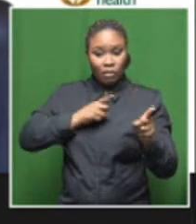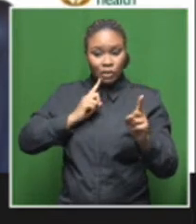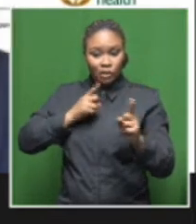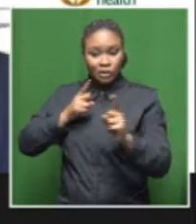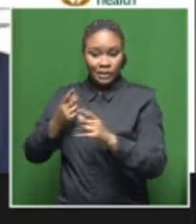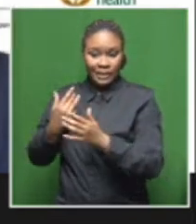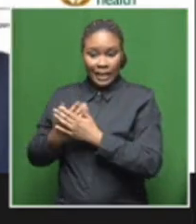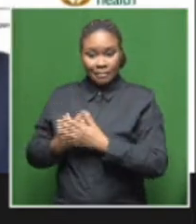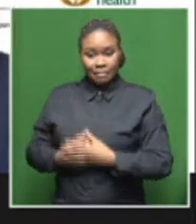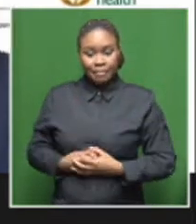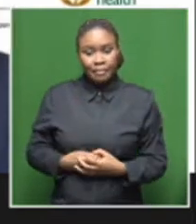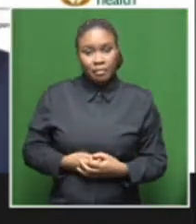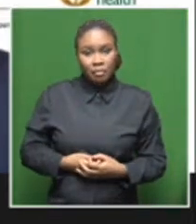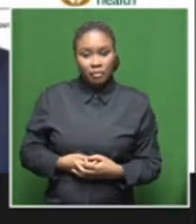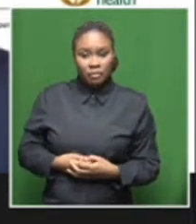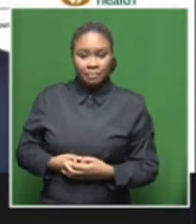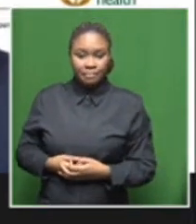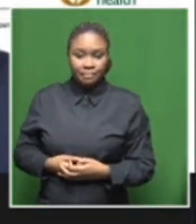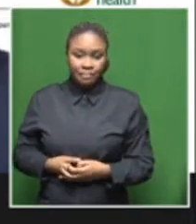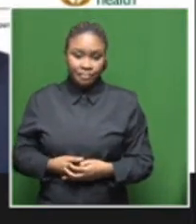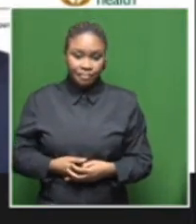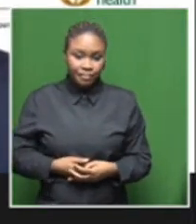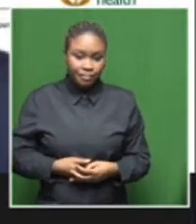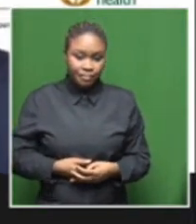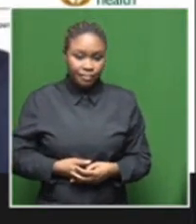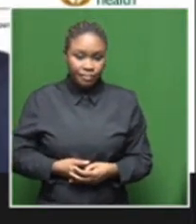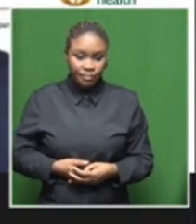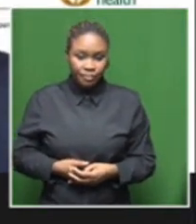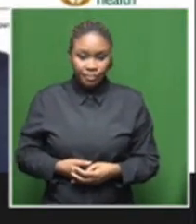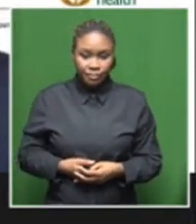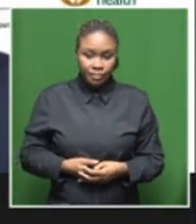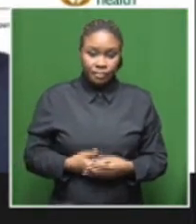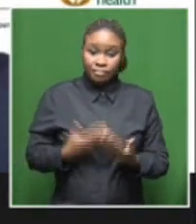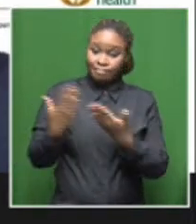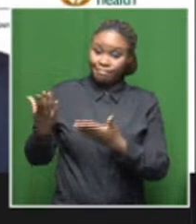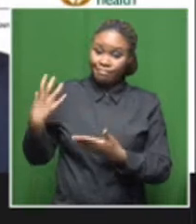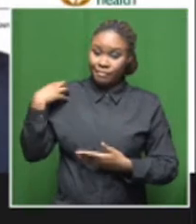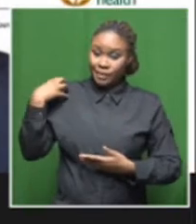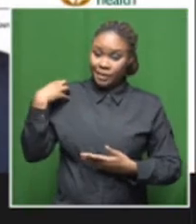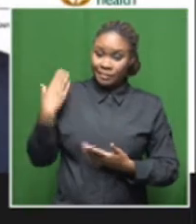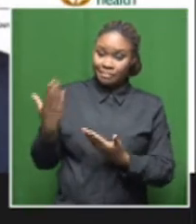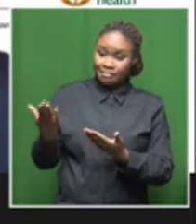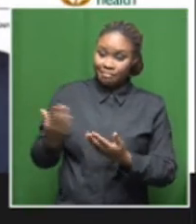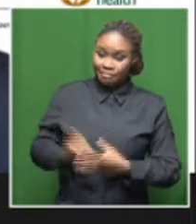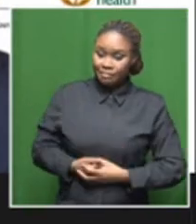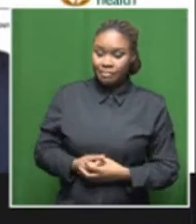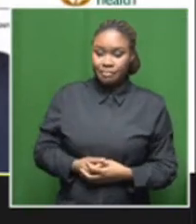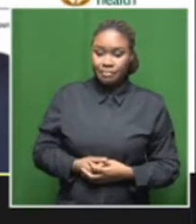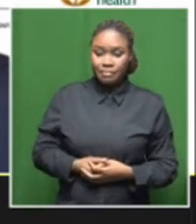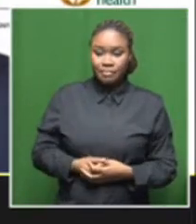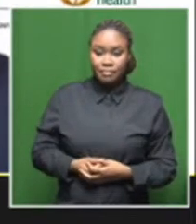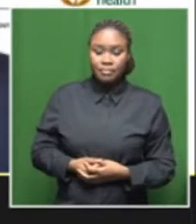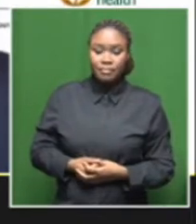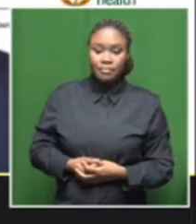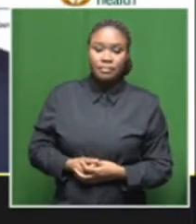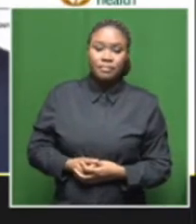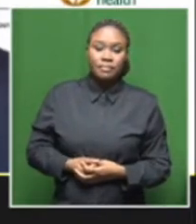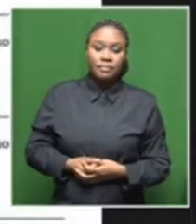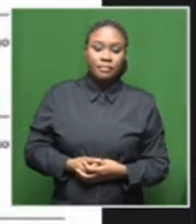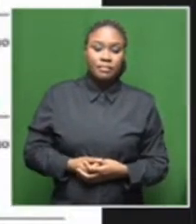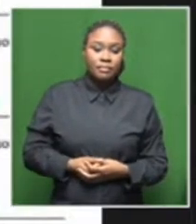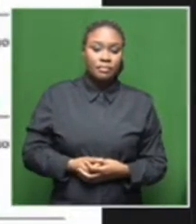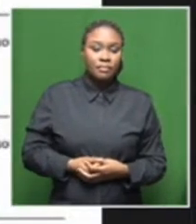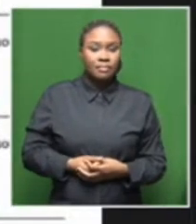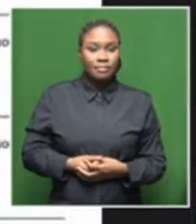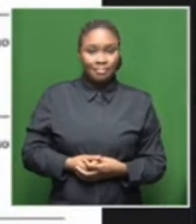lead in disposing to these questions. Over to Minister and members of the panel. Well, thank you very much,